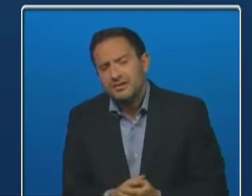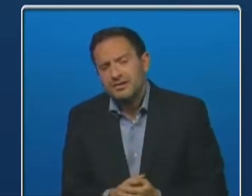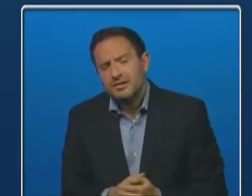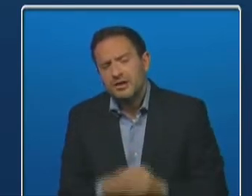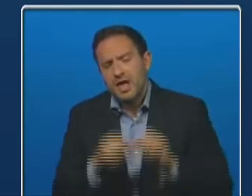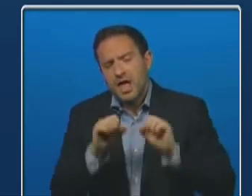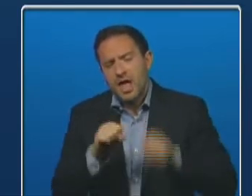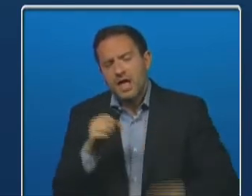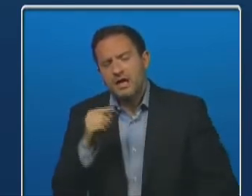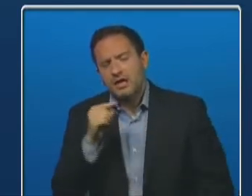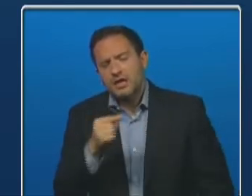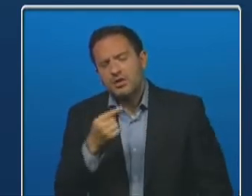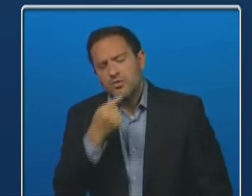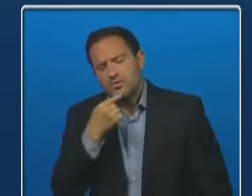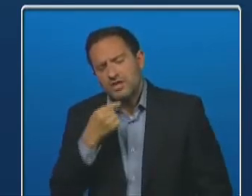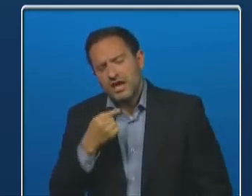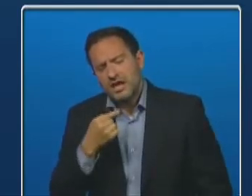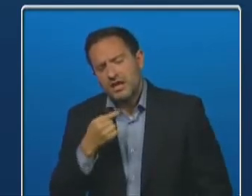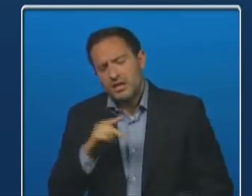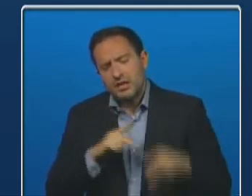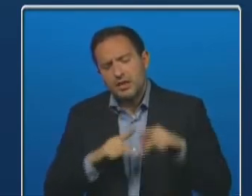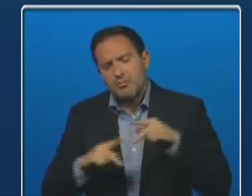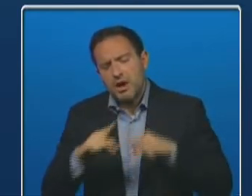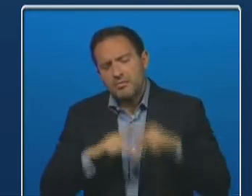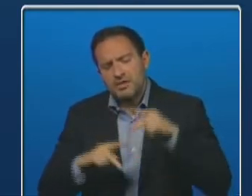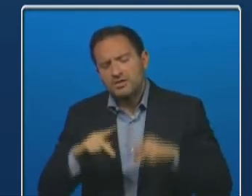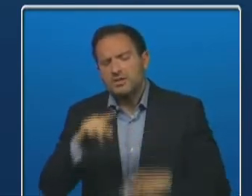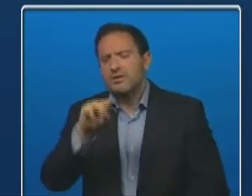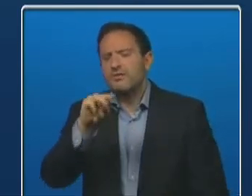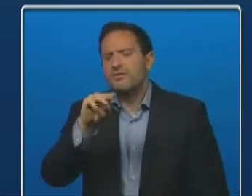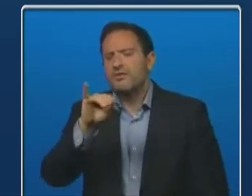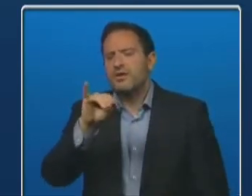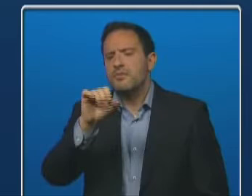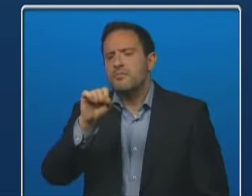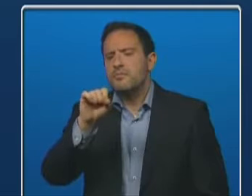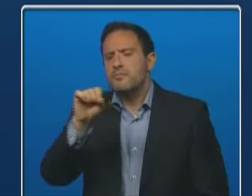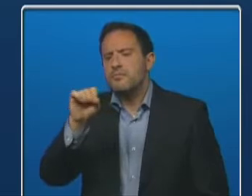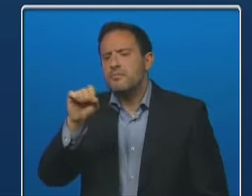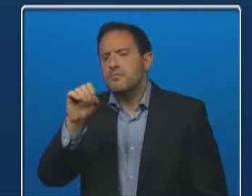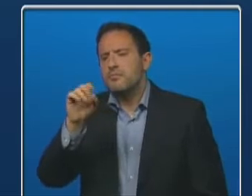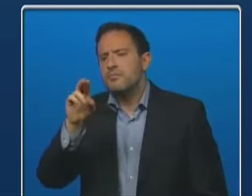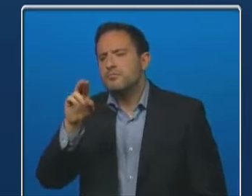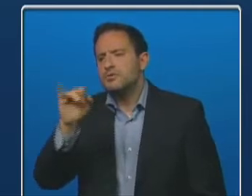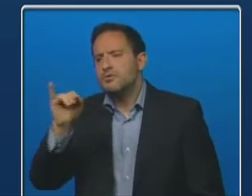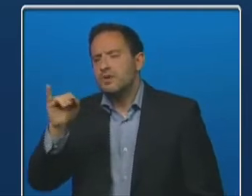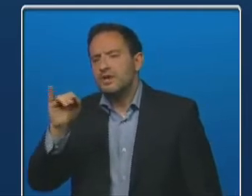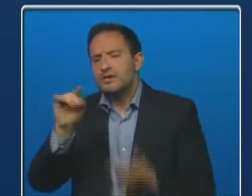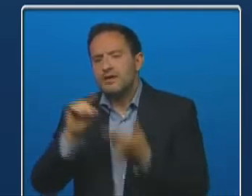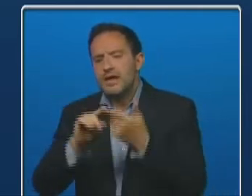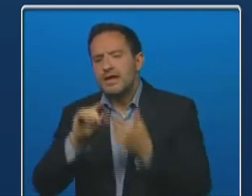just tell me what the population of Missouri is and what the population of Illinois is?